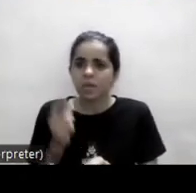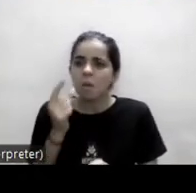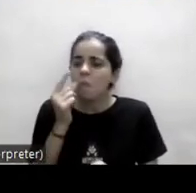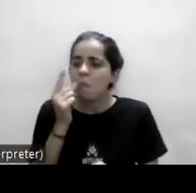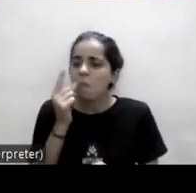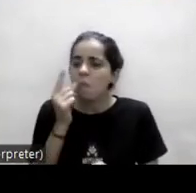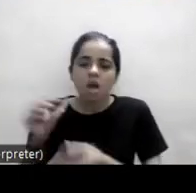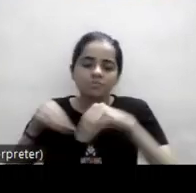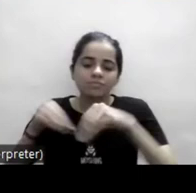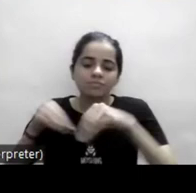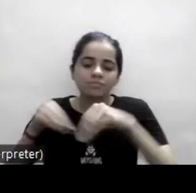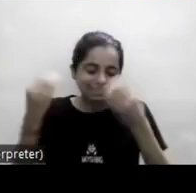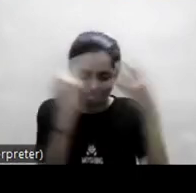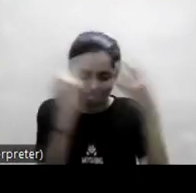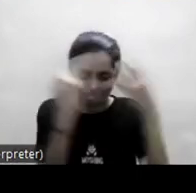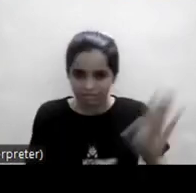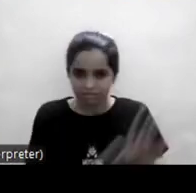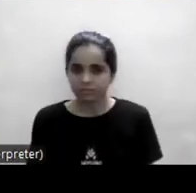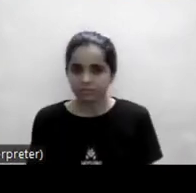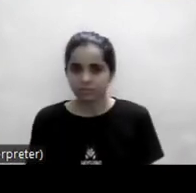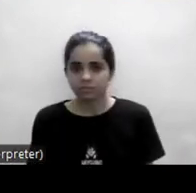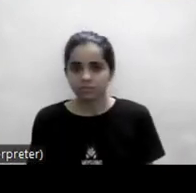it.